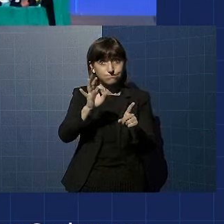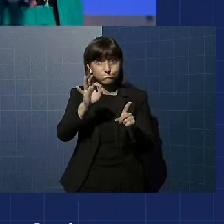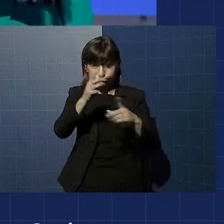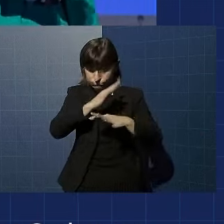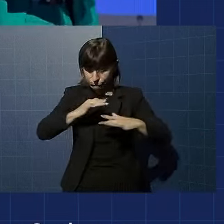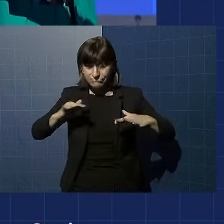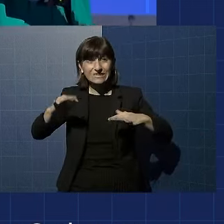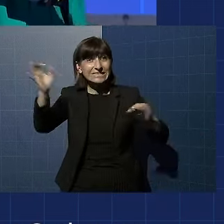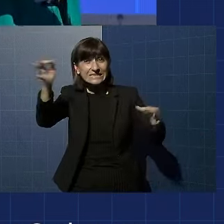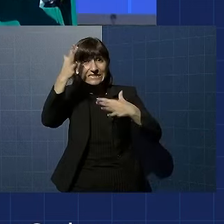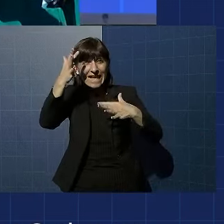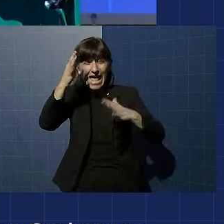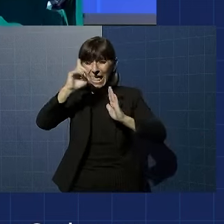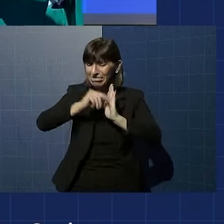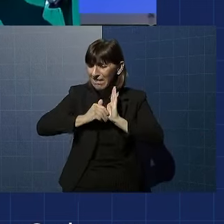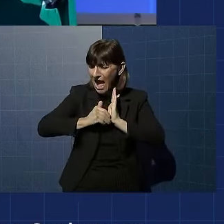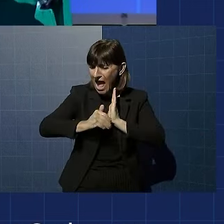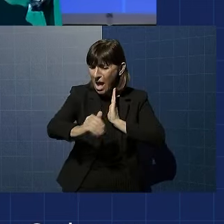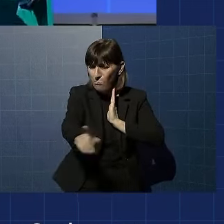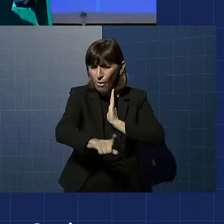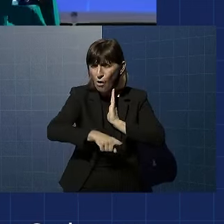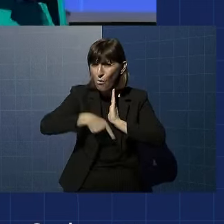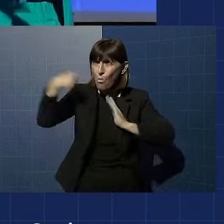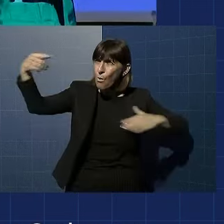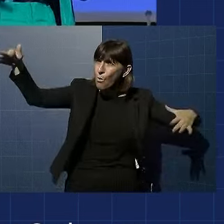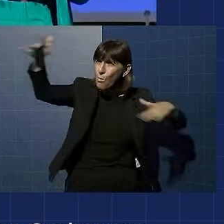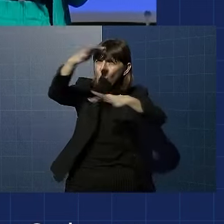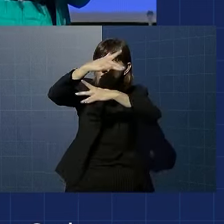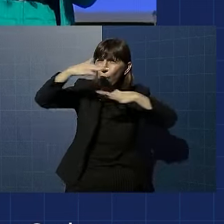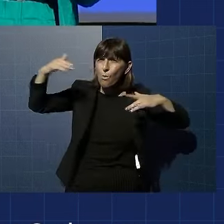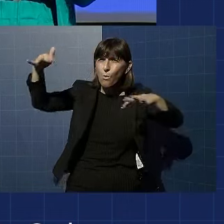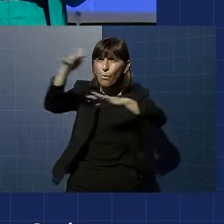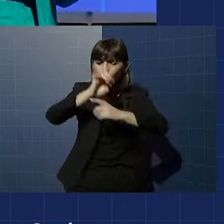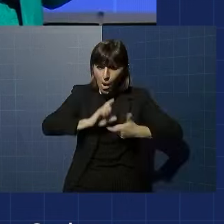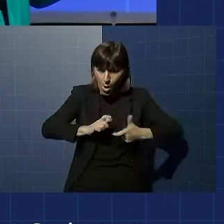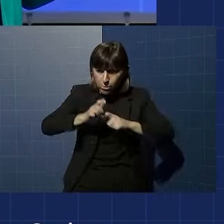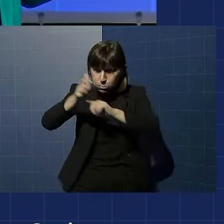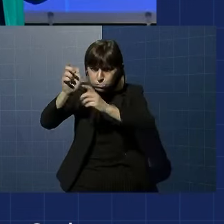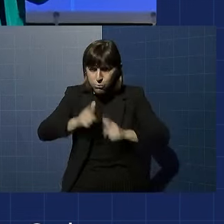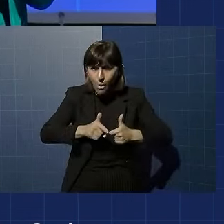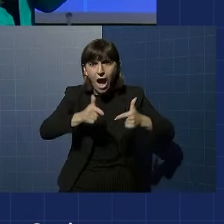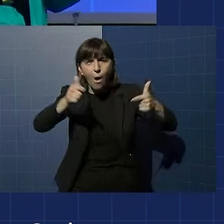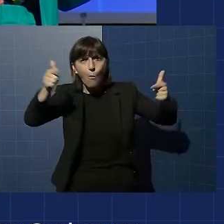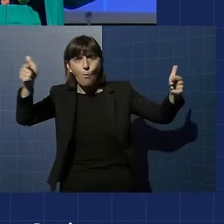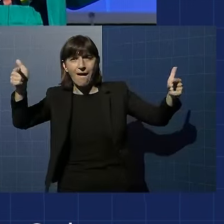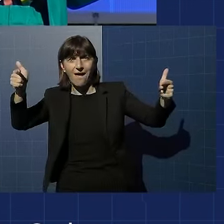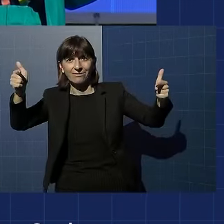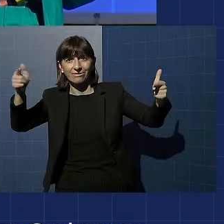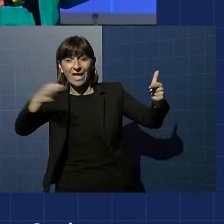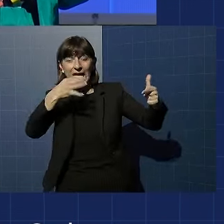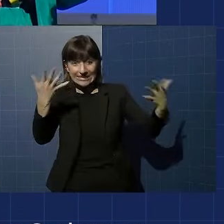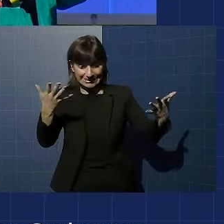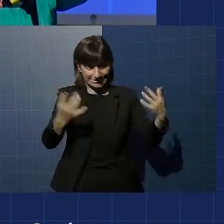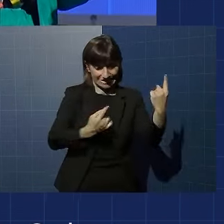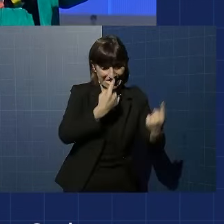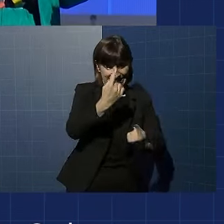balance between the more acute things we need to try and counteract and between the things that might be cumulative, so adding up as